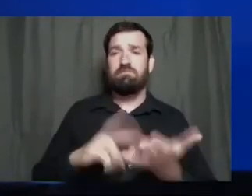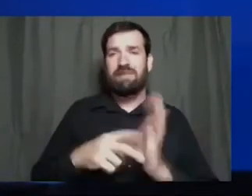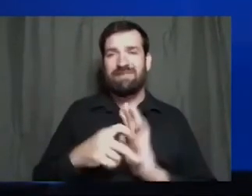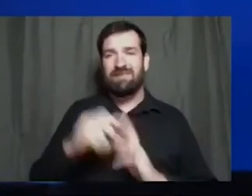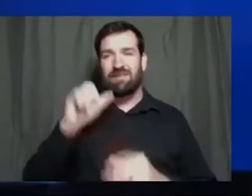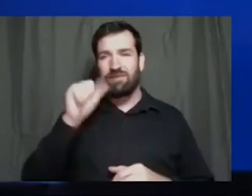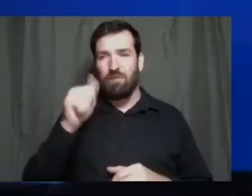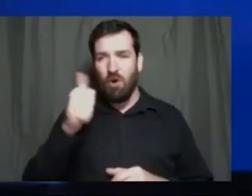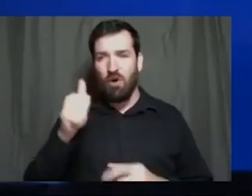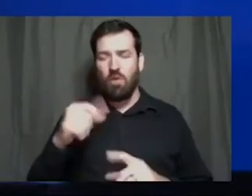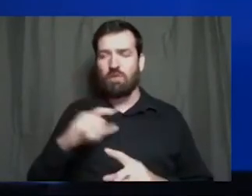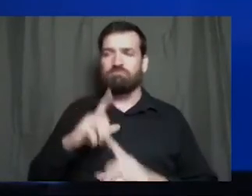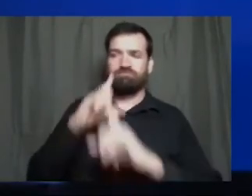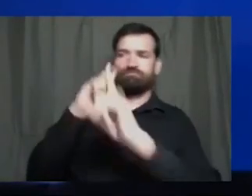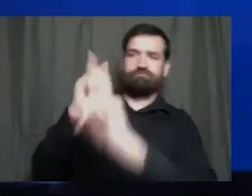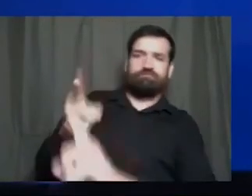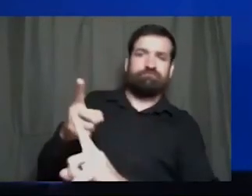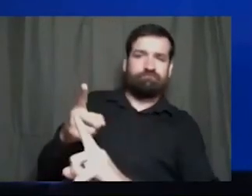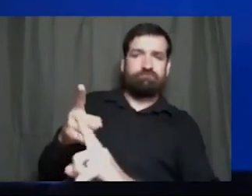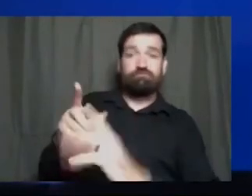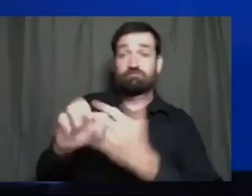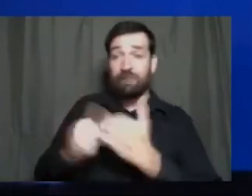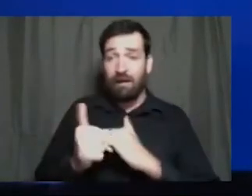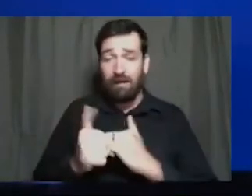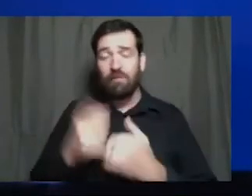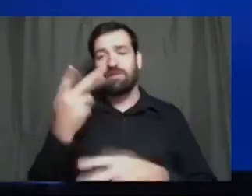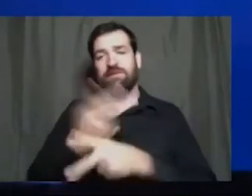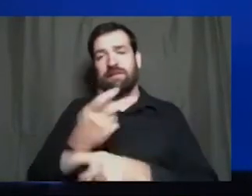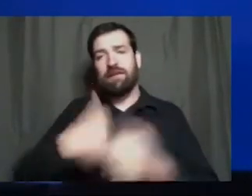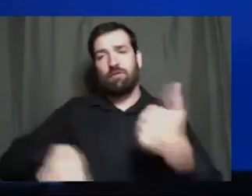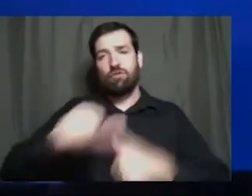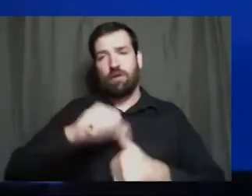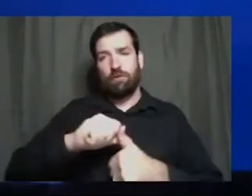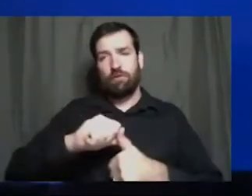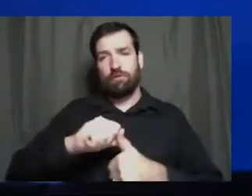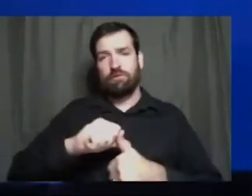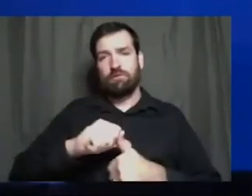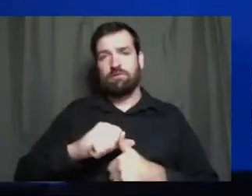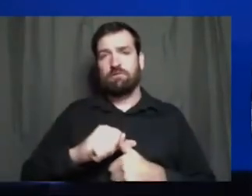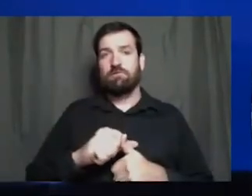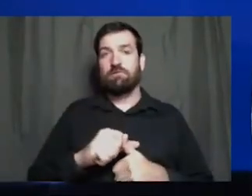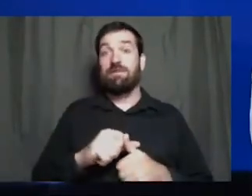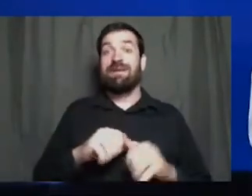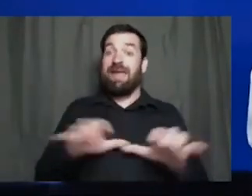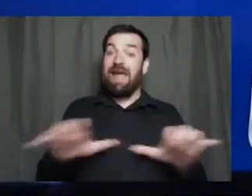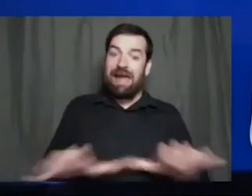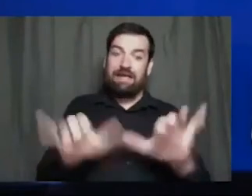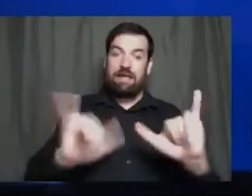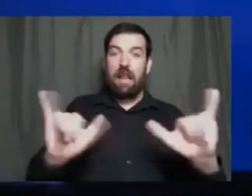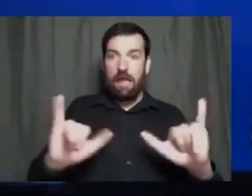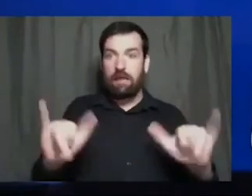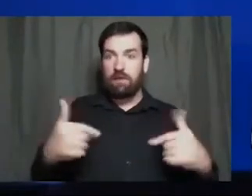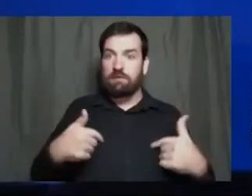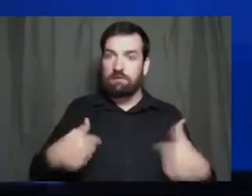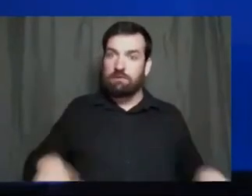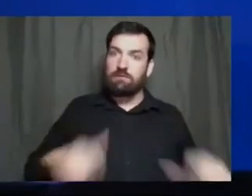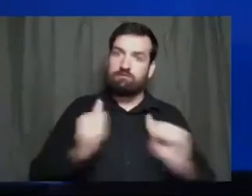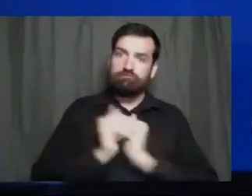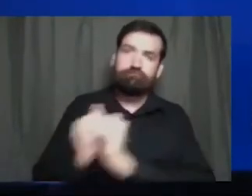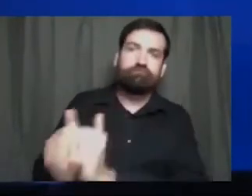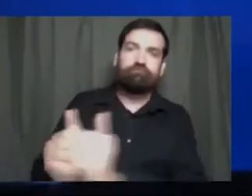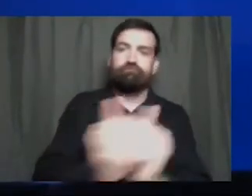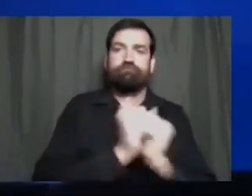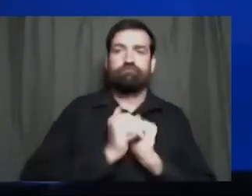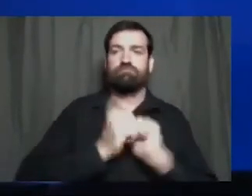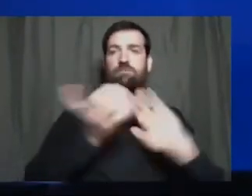to, and we do that by taking care of each other and acting as if, in fact, we are a community of people bound together by faith and